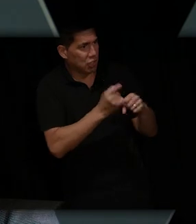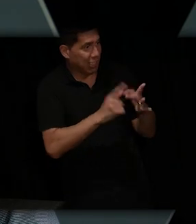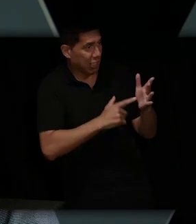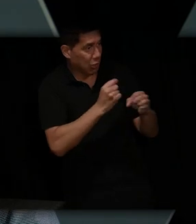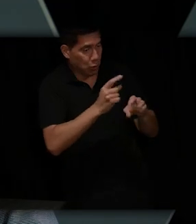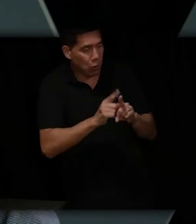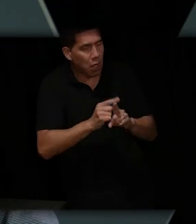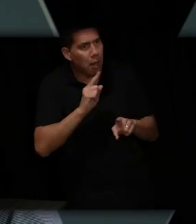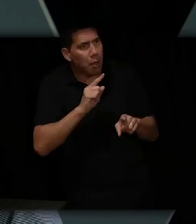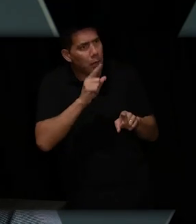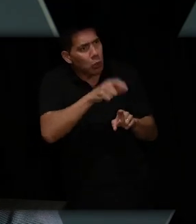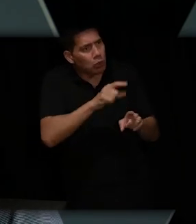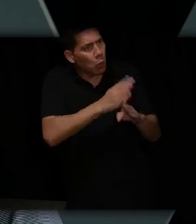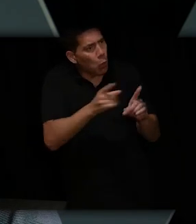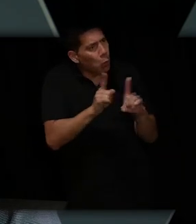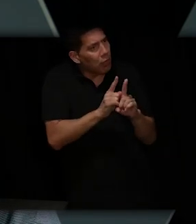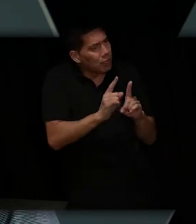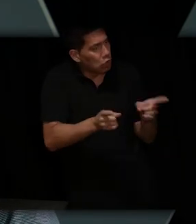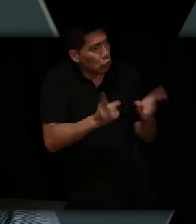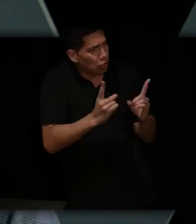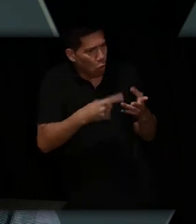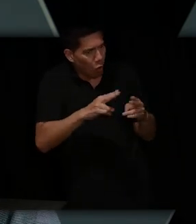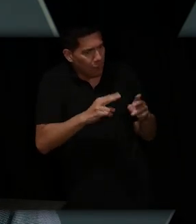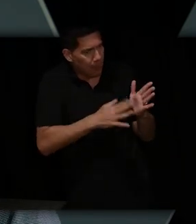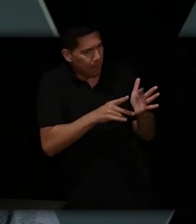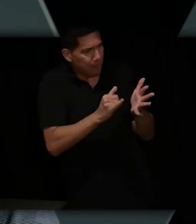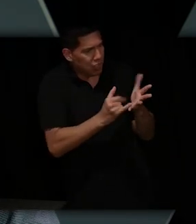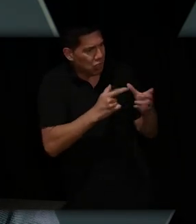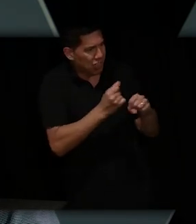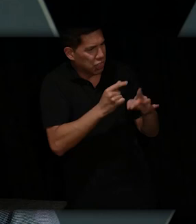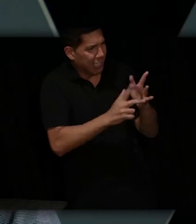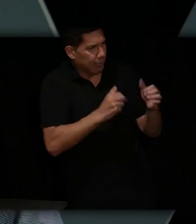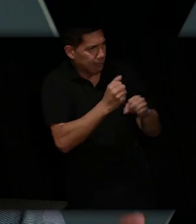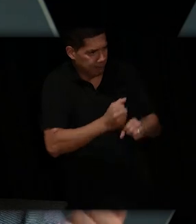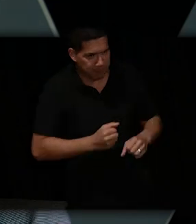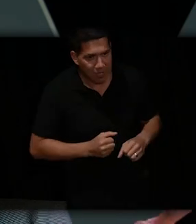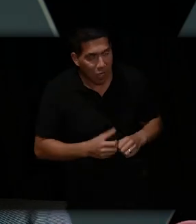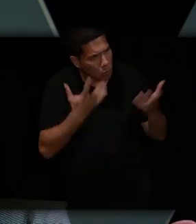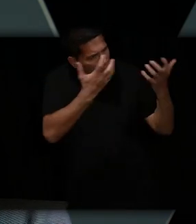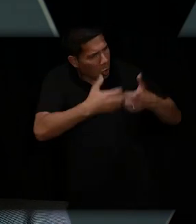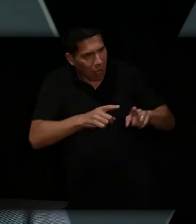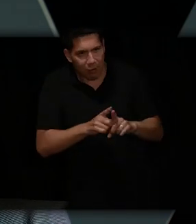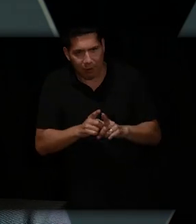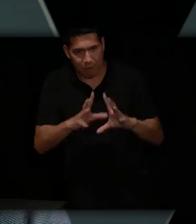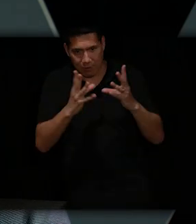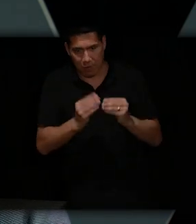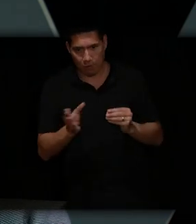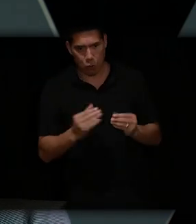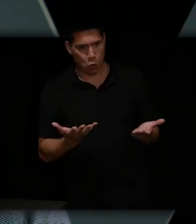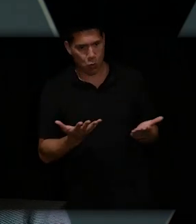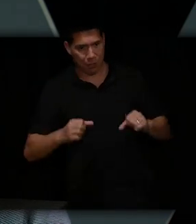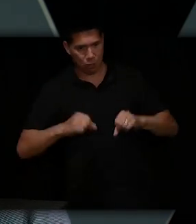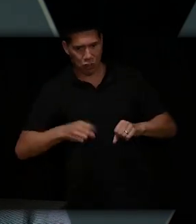usually the director of messaging. And we would figure out everything from where the president should go in terms